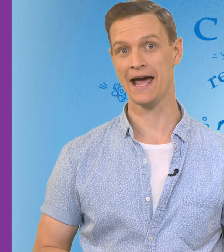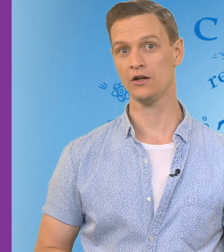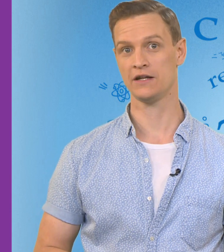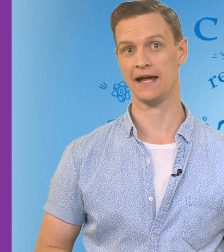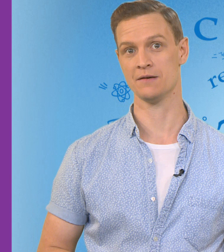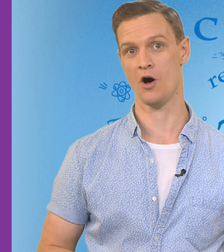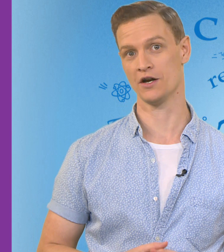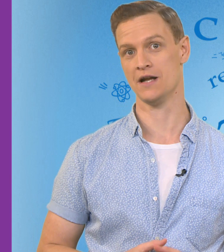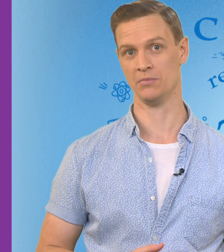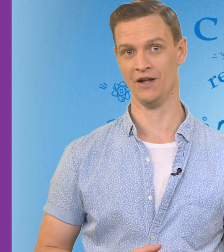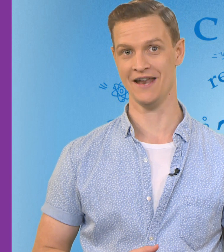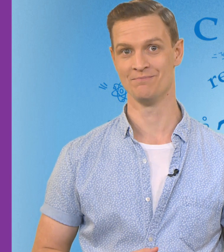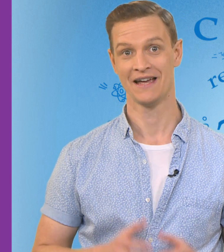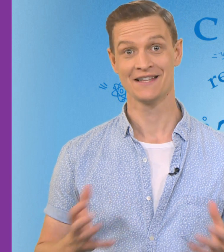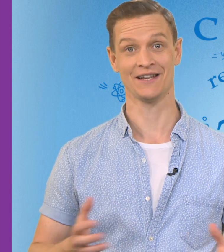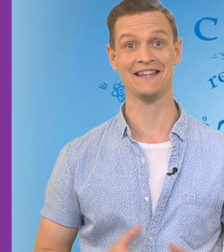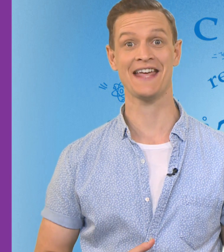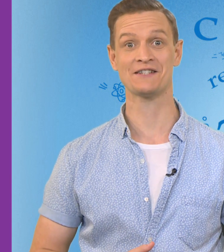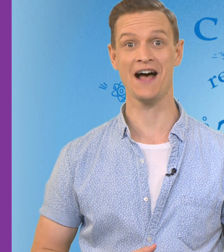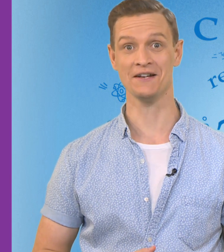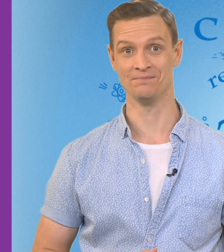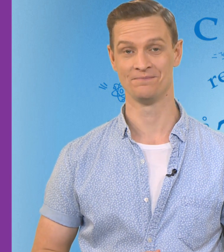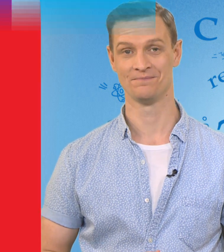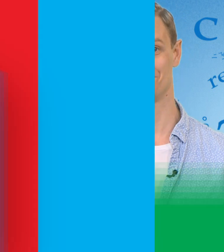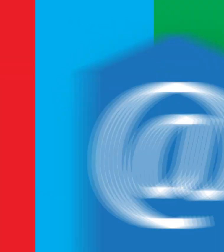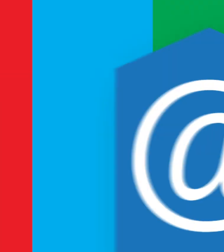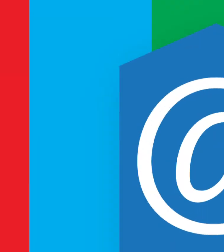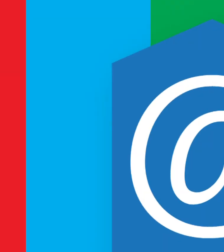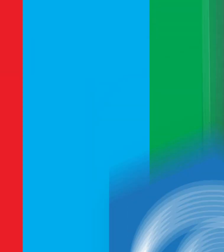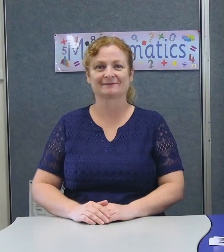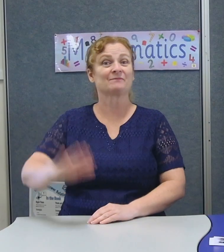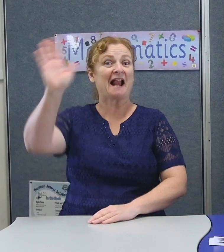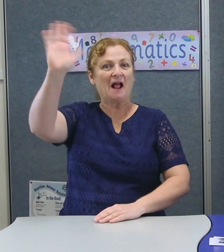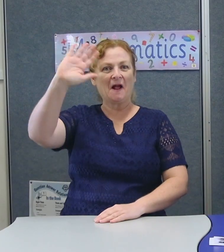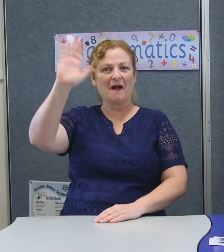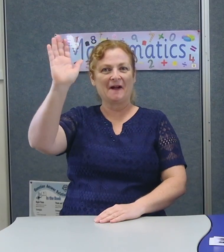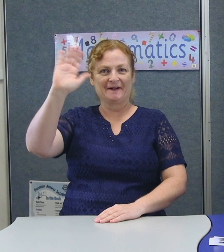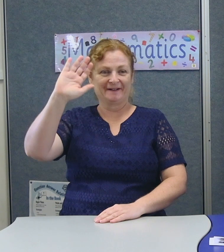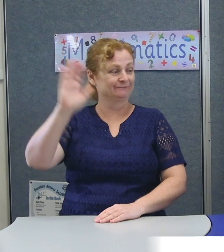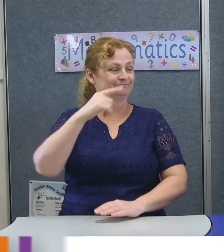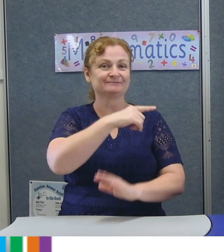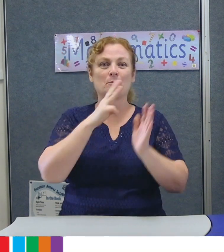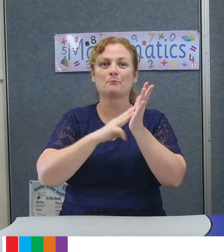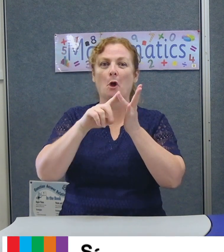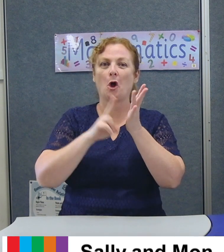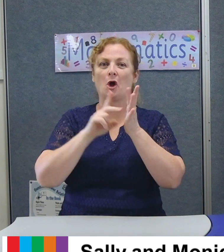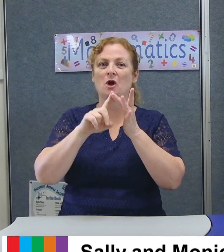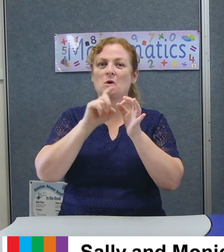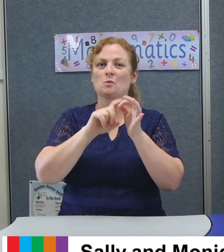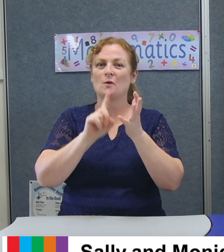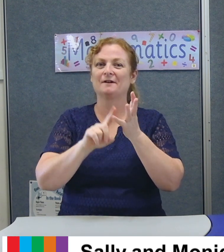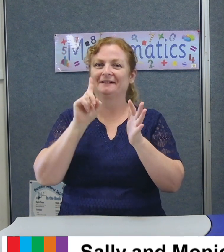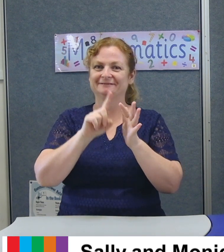see how to locate them on a number line. So let's get started. Hi everyone. I'm